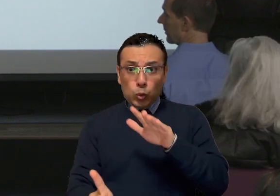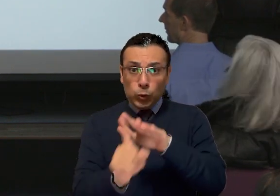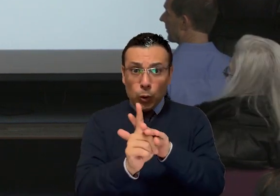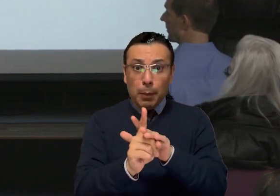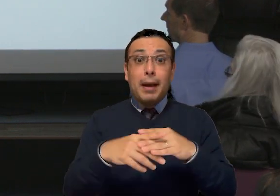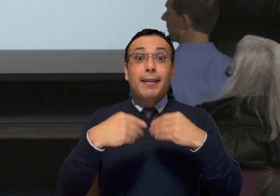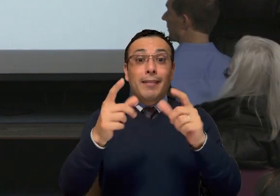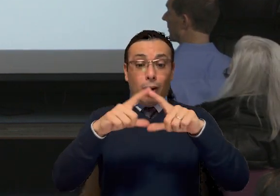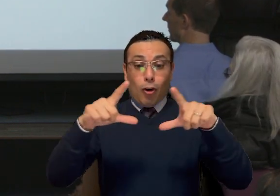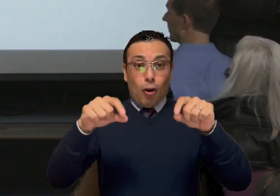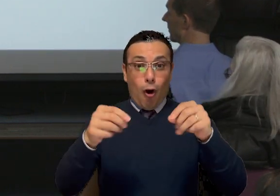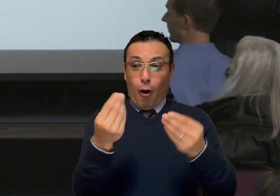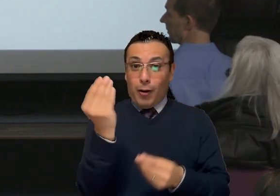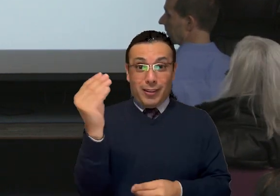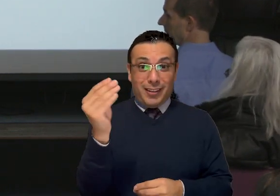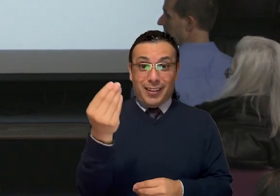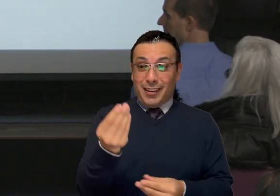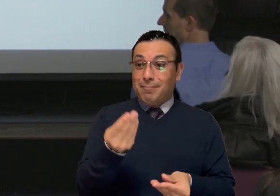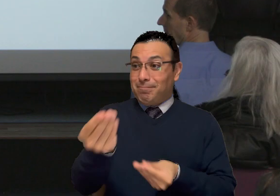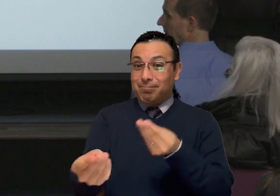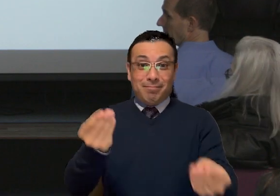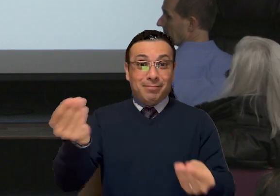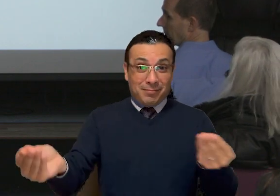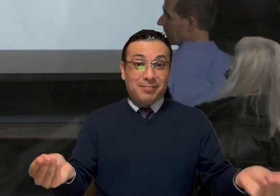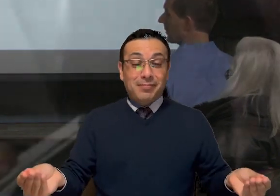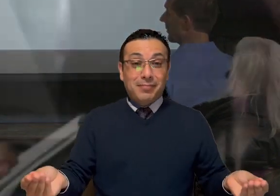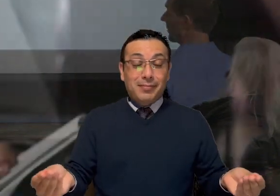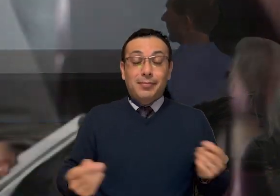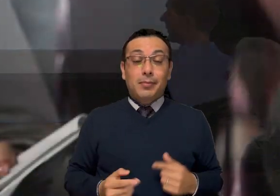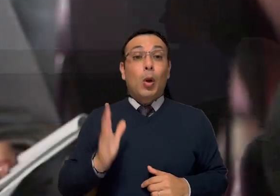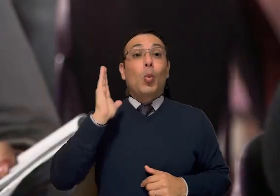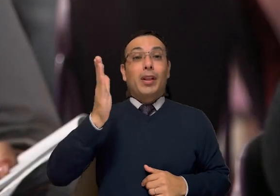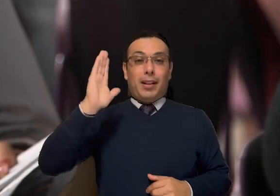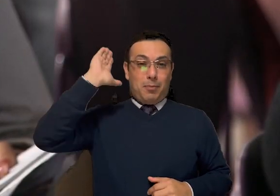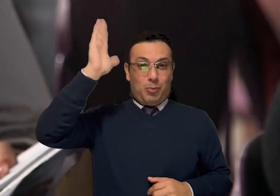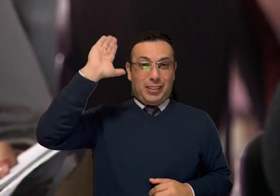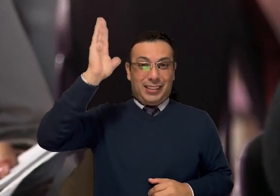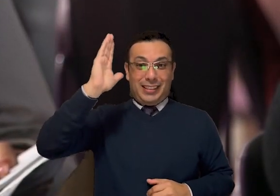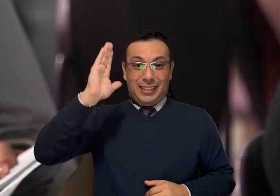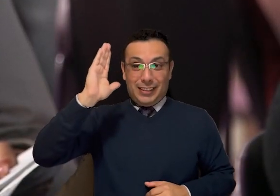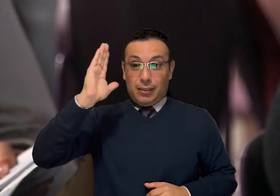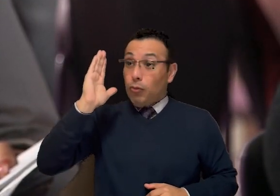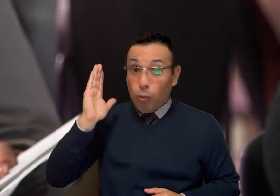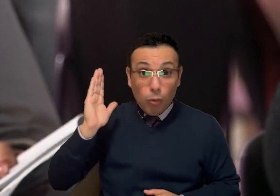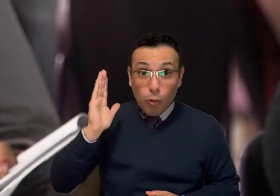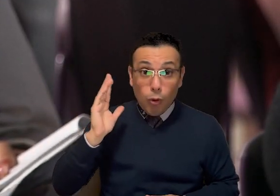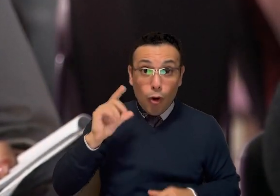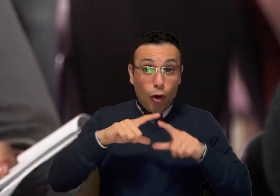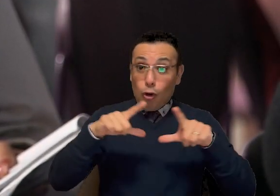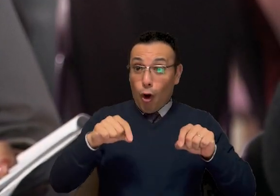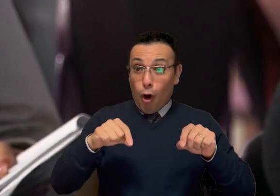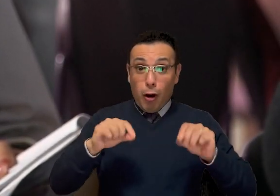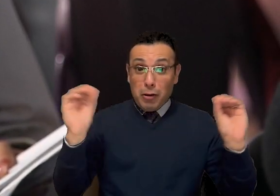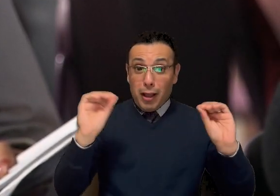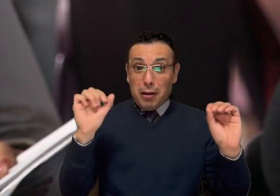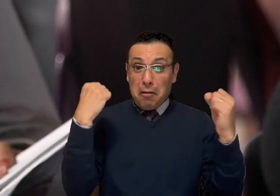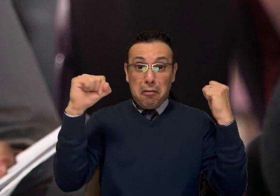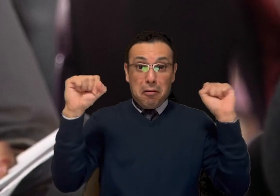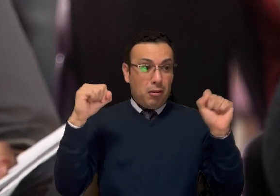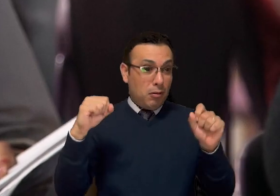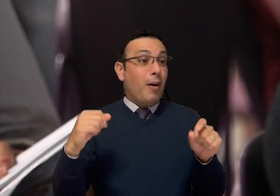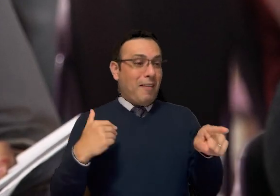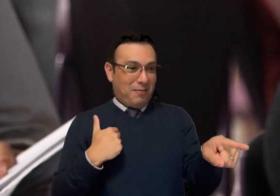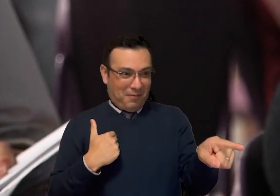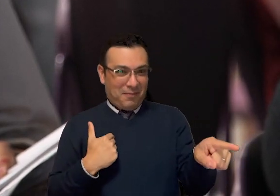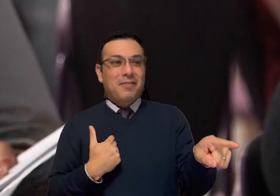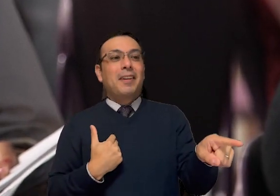would like to ask that as we go through the presentation, nobody got index cards. I see heads shaking. Oh, you have one. So I'm going to ask my team to walk